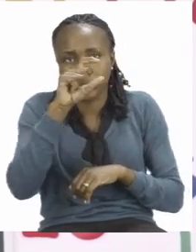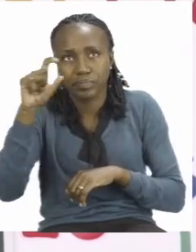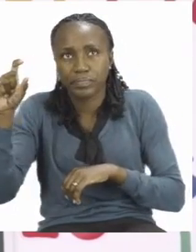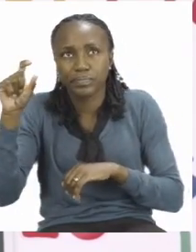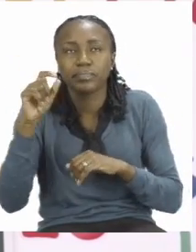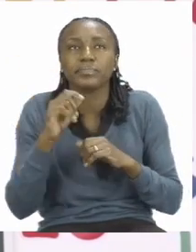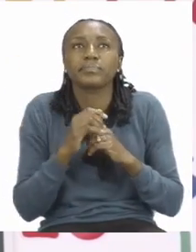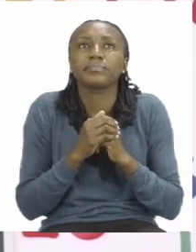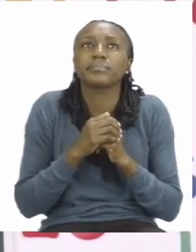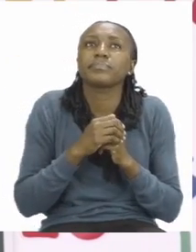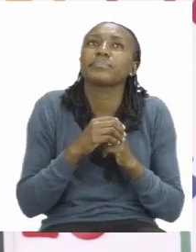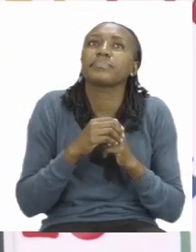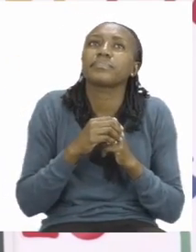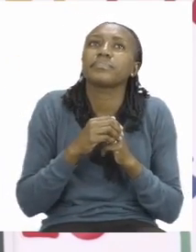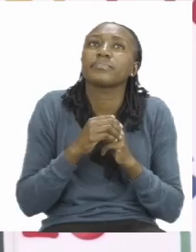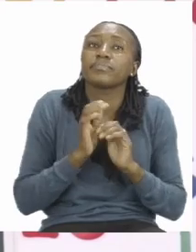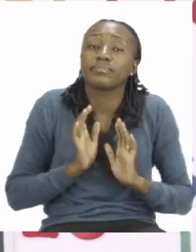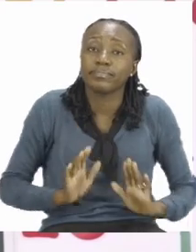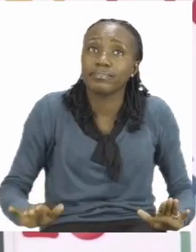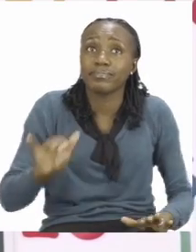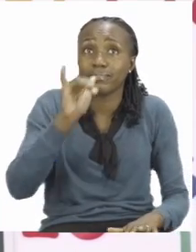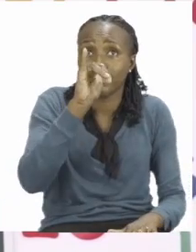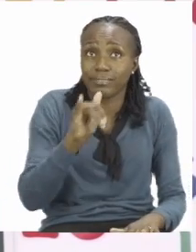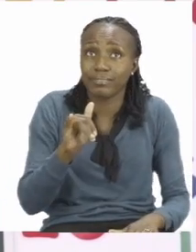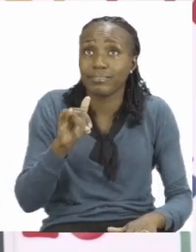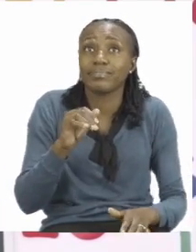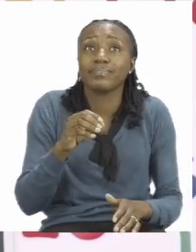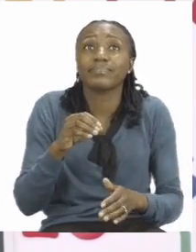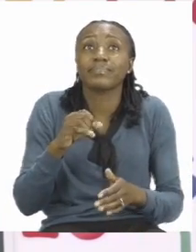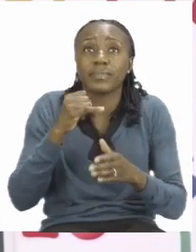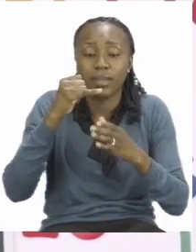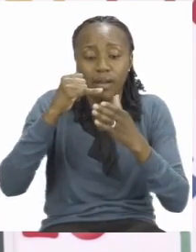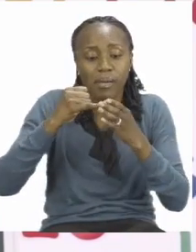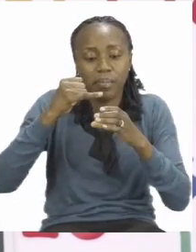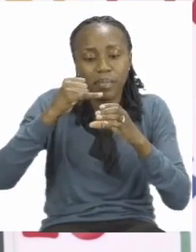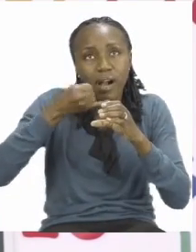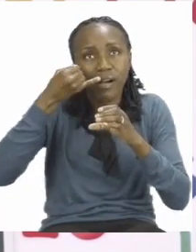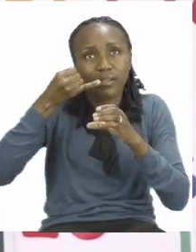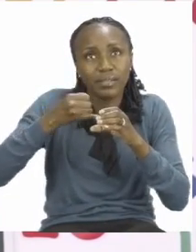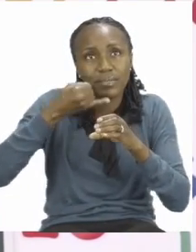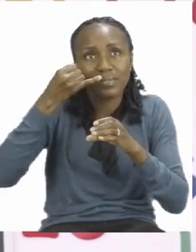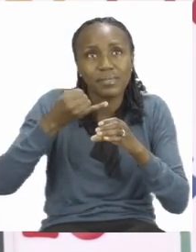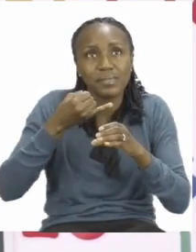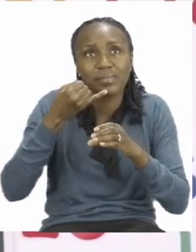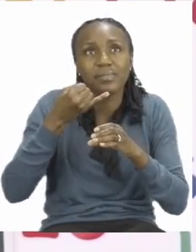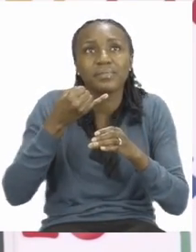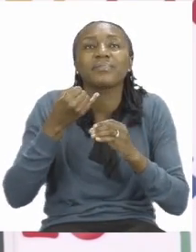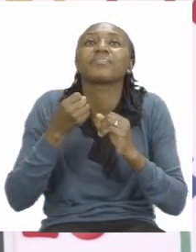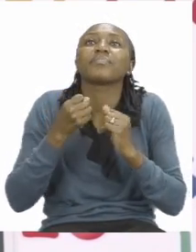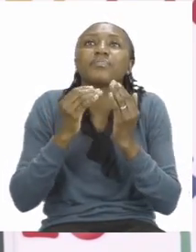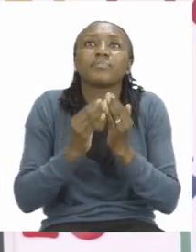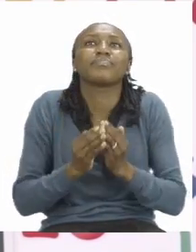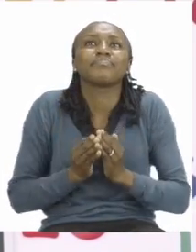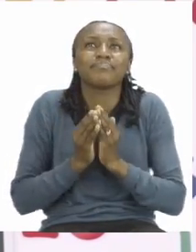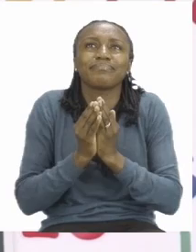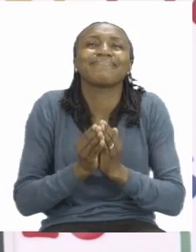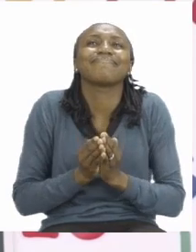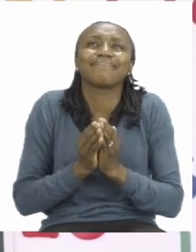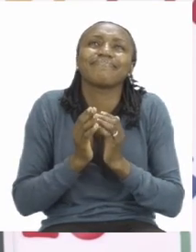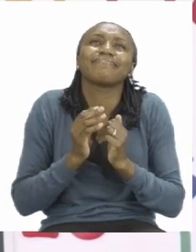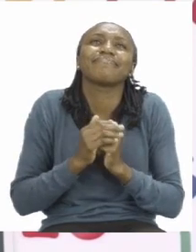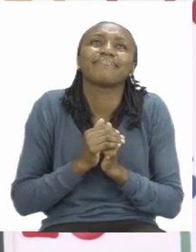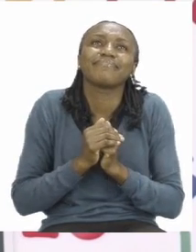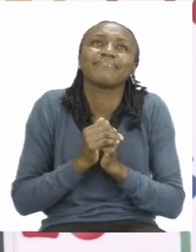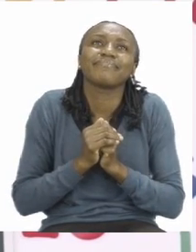It says, Yvette eats yogurt on the yacht.